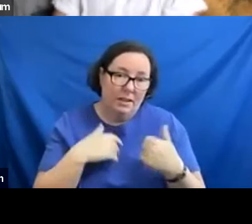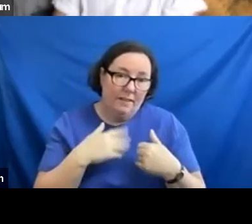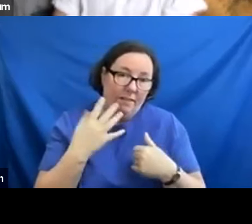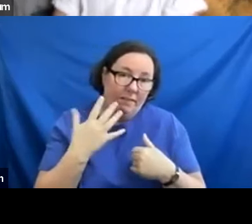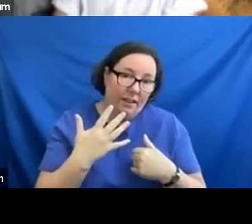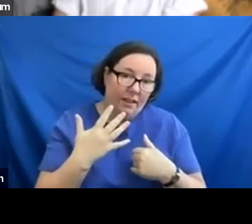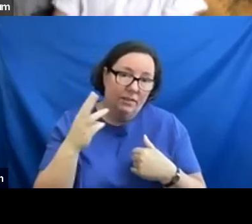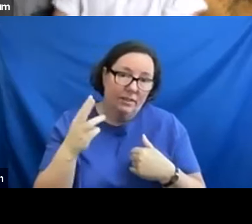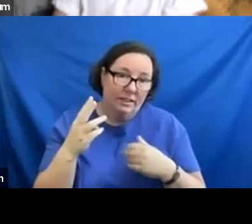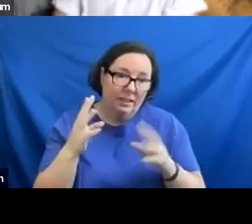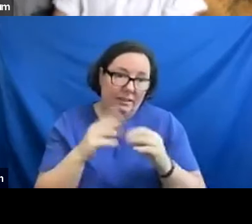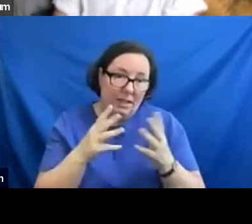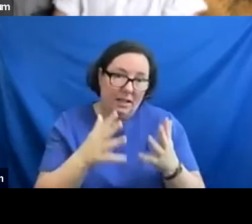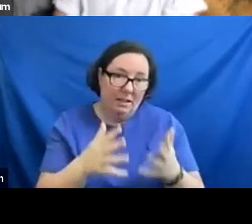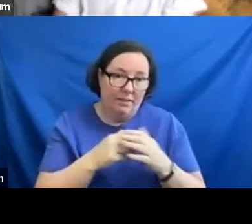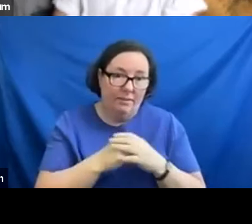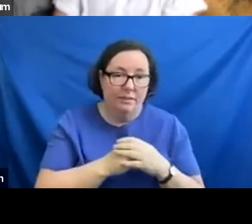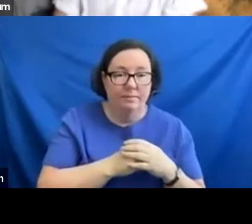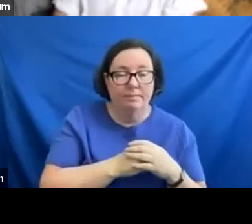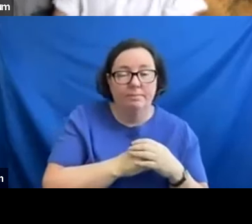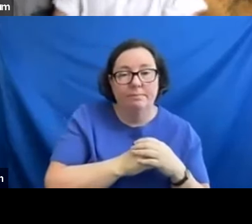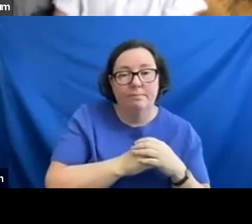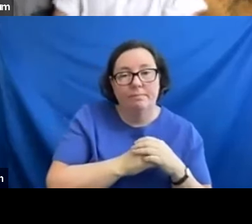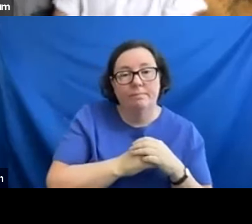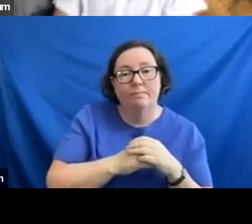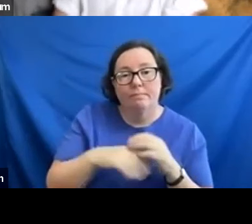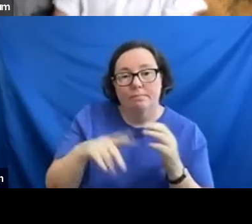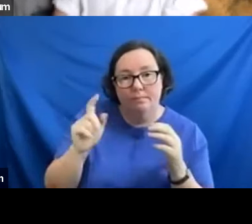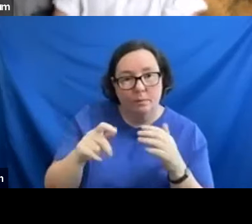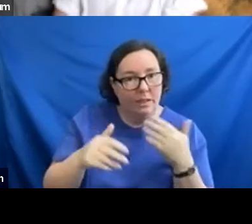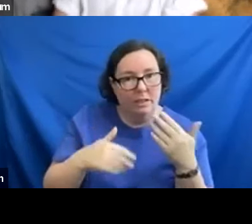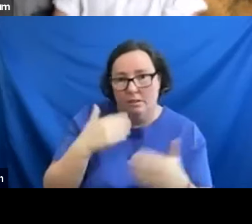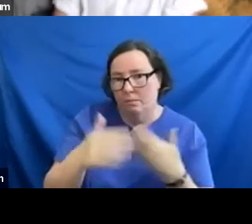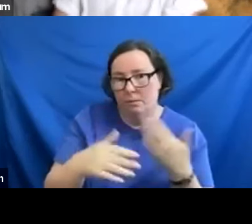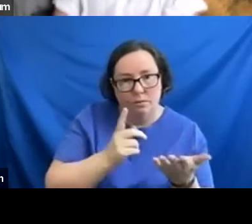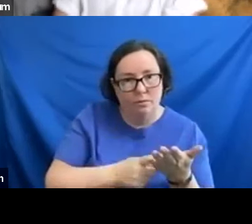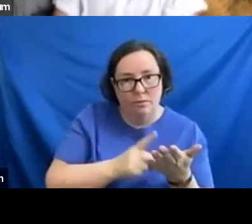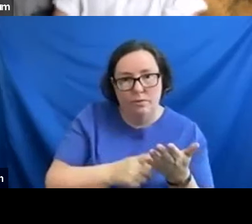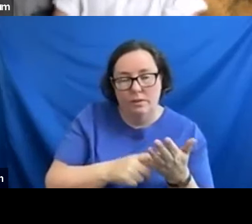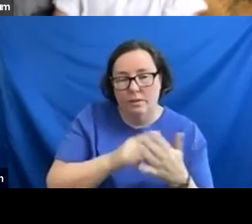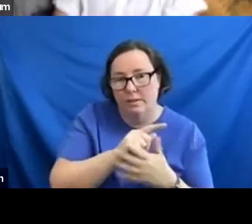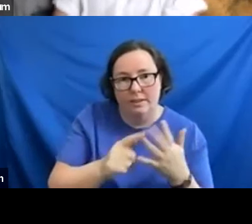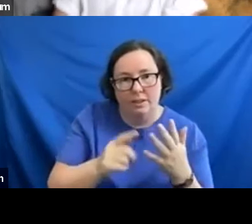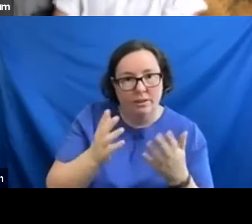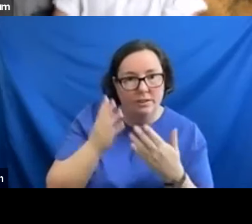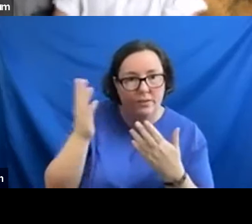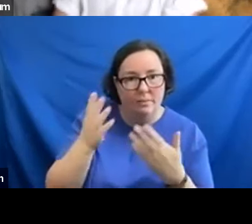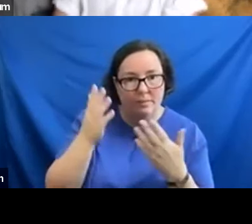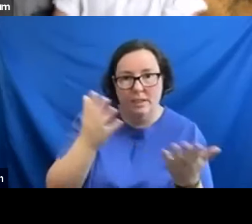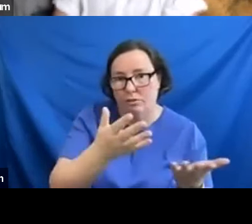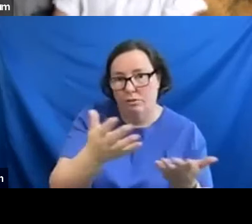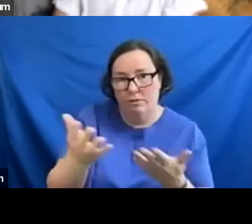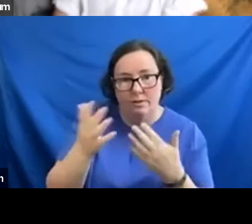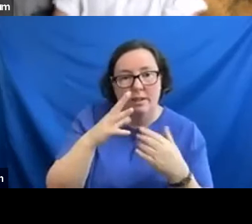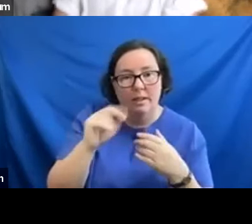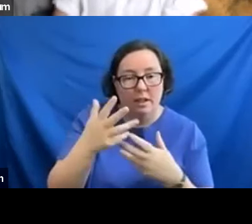or 6 meetings left. We need to move to a series of recommendations,